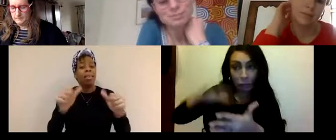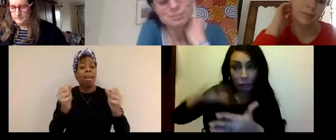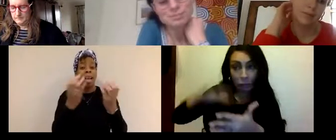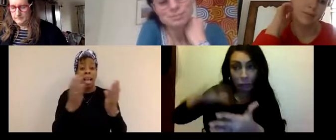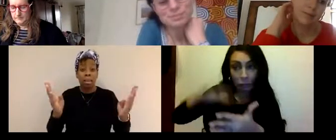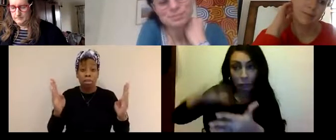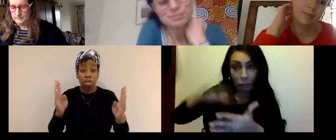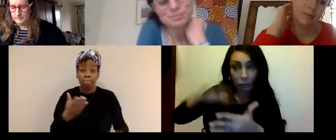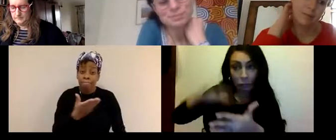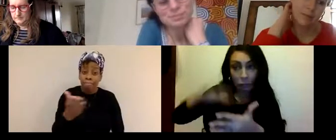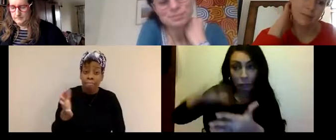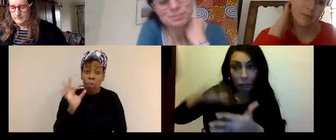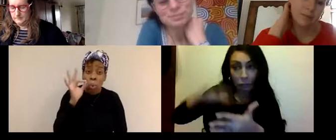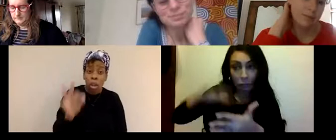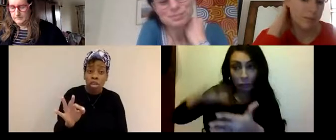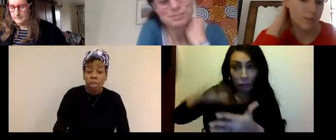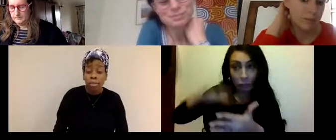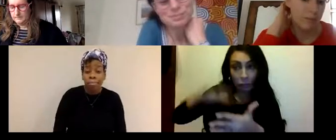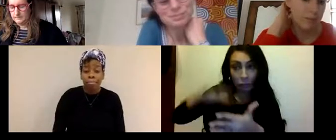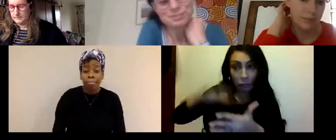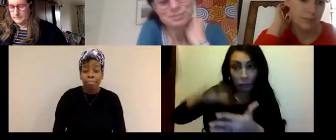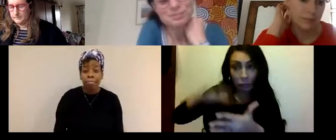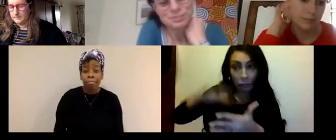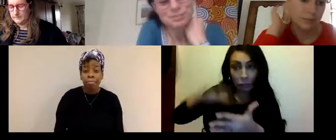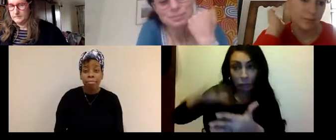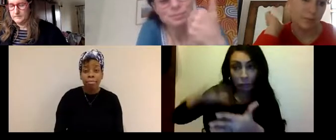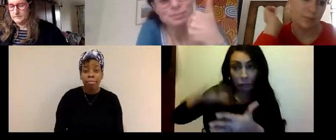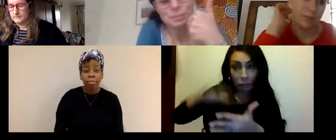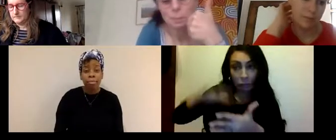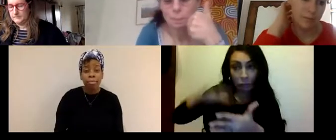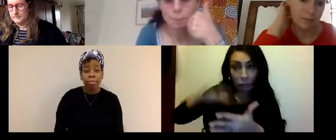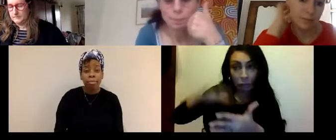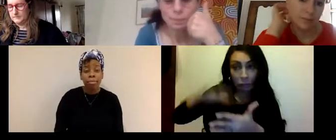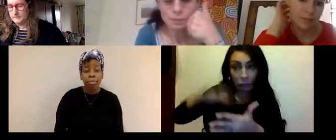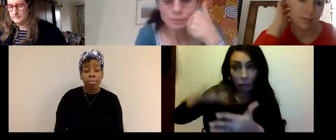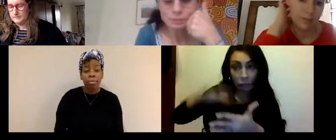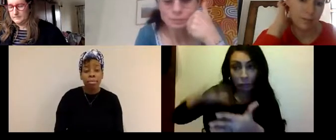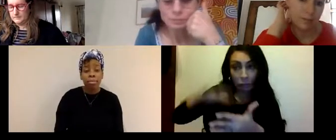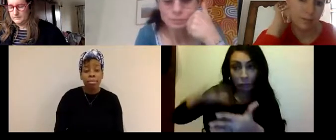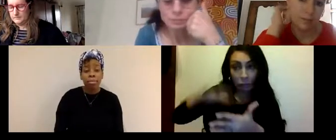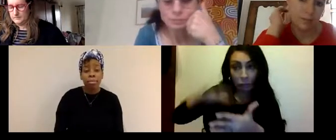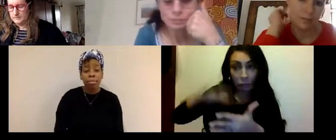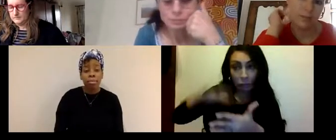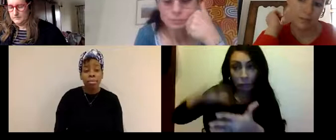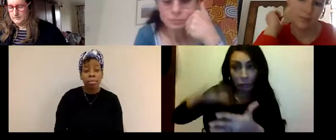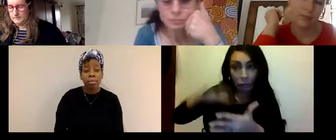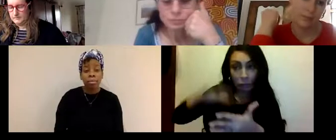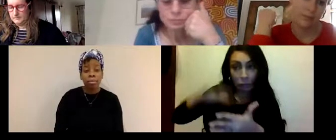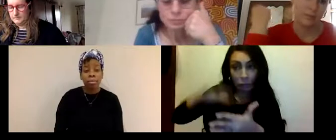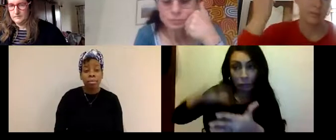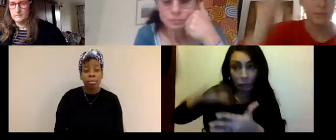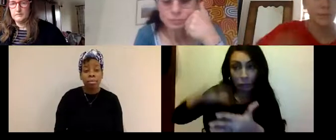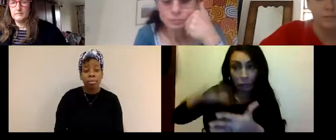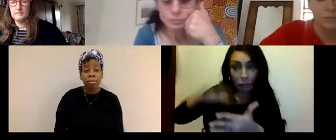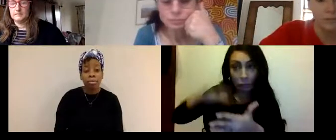Has anyone got any questions? Is that right, Kate, to open up to questions? Yeah, let's do questions now. Just to say,